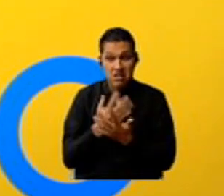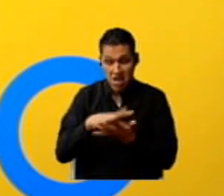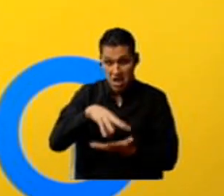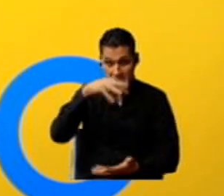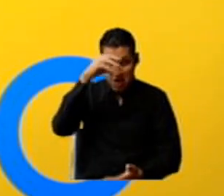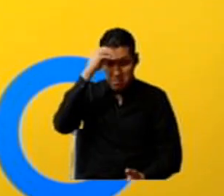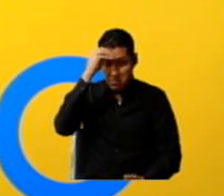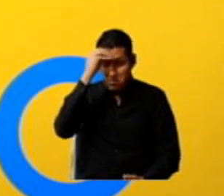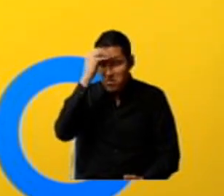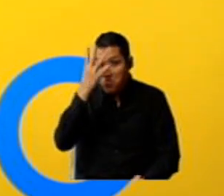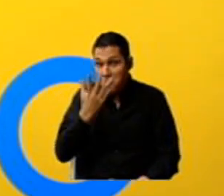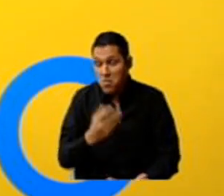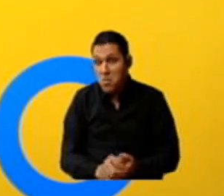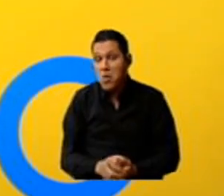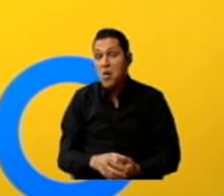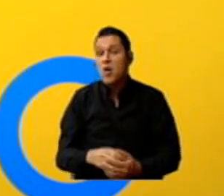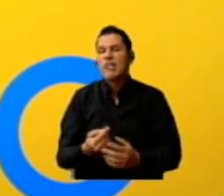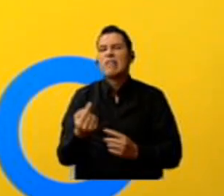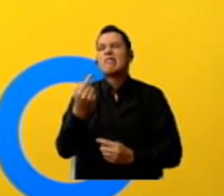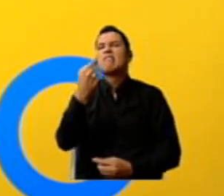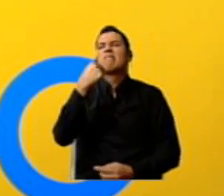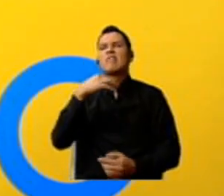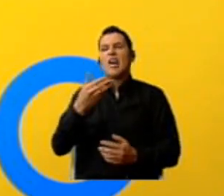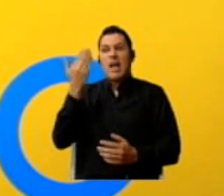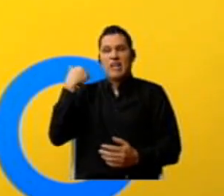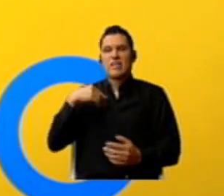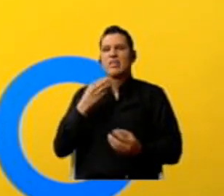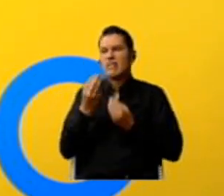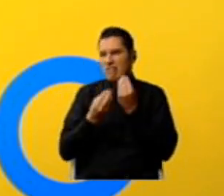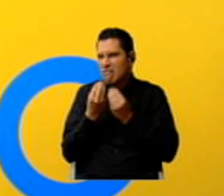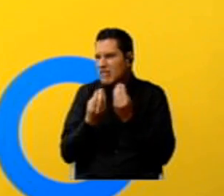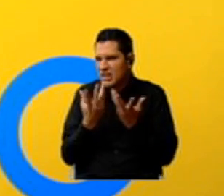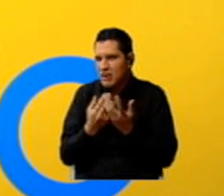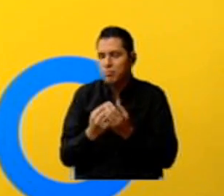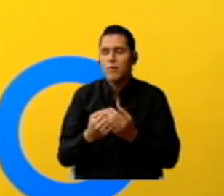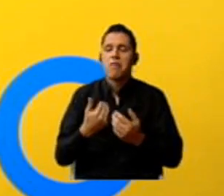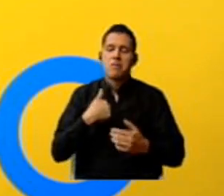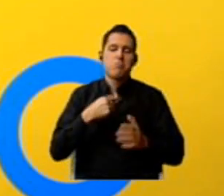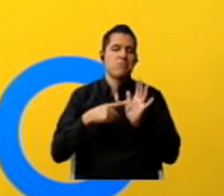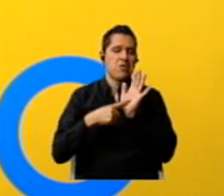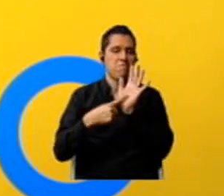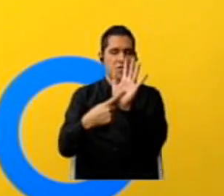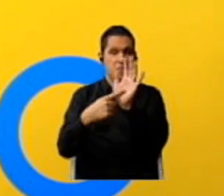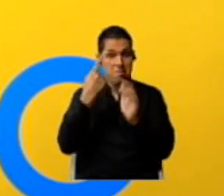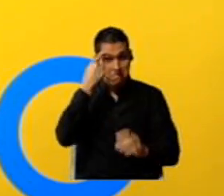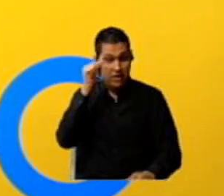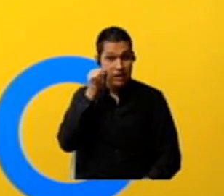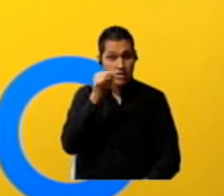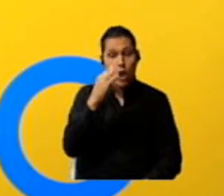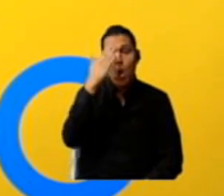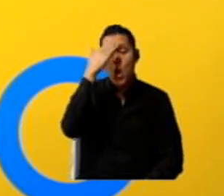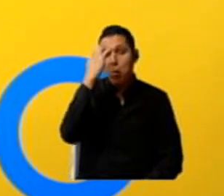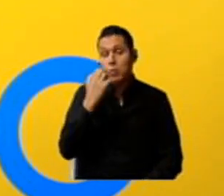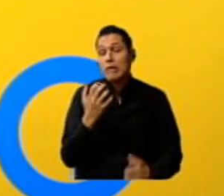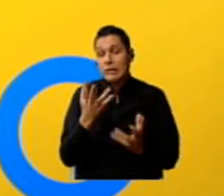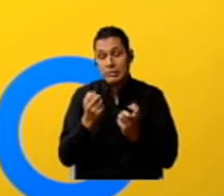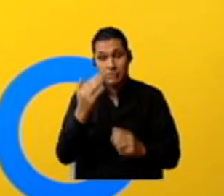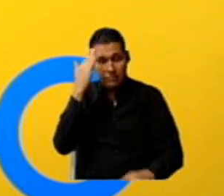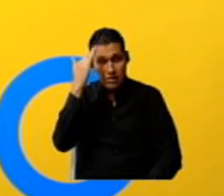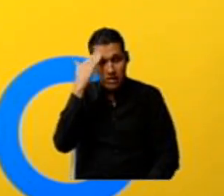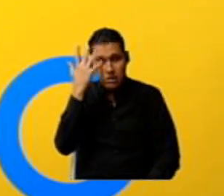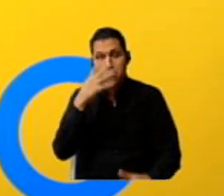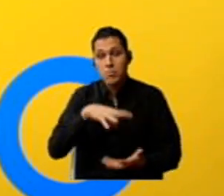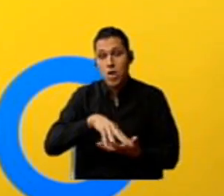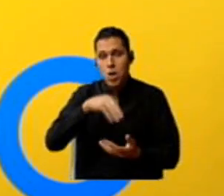Charlotte comes? Okay, well, we have a presentation for you because I want to know if you learned